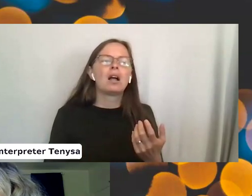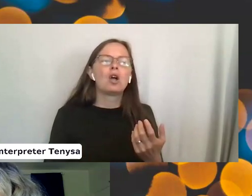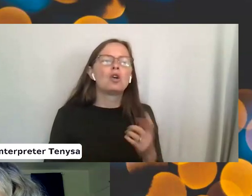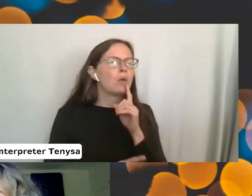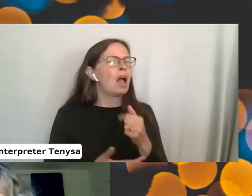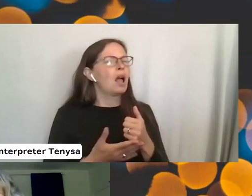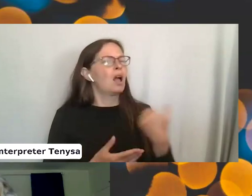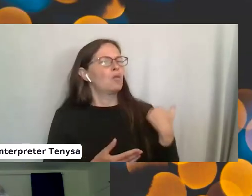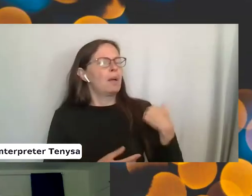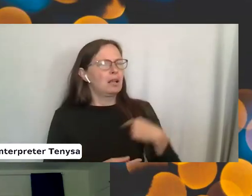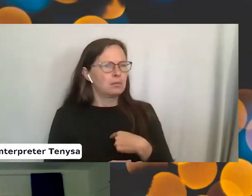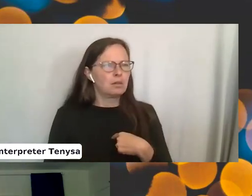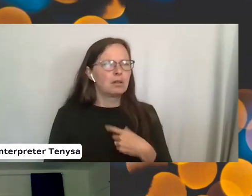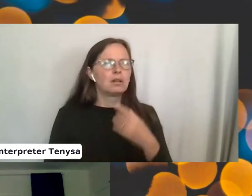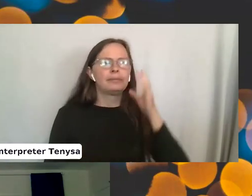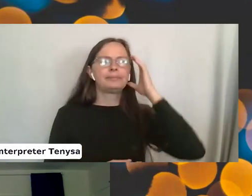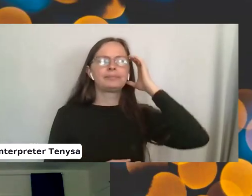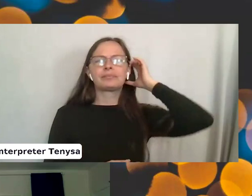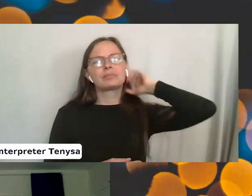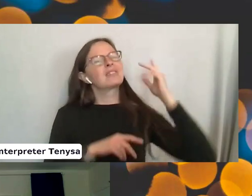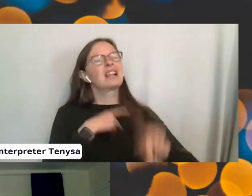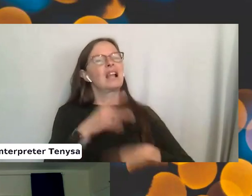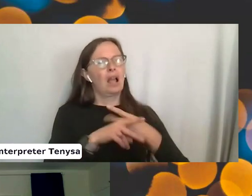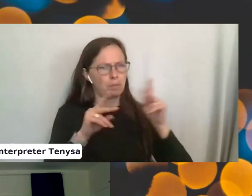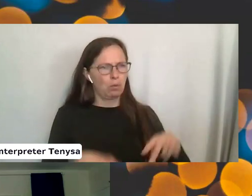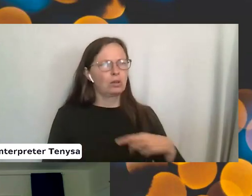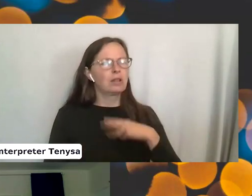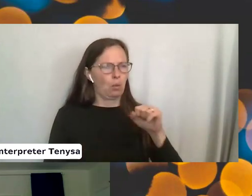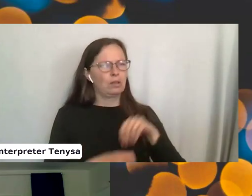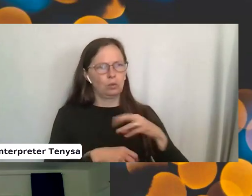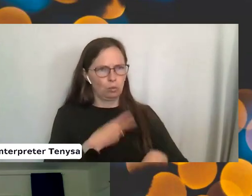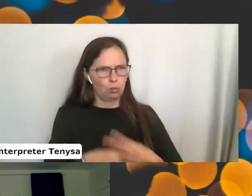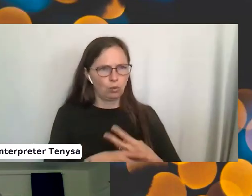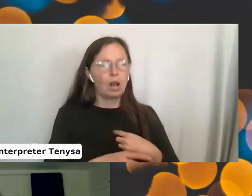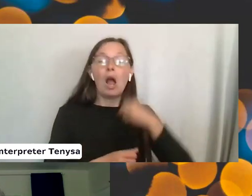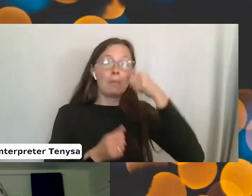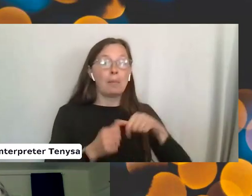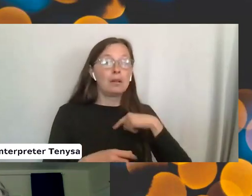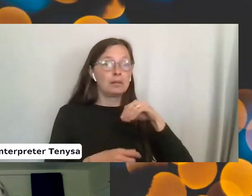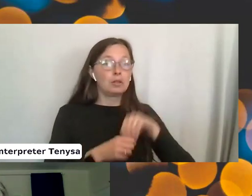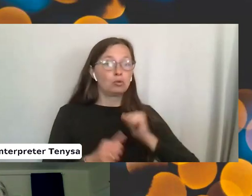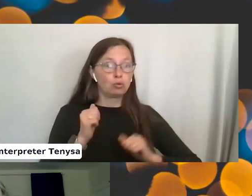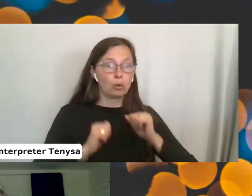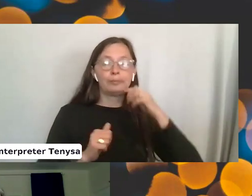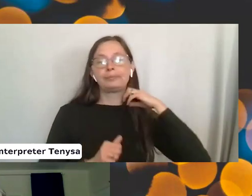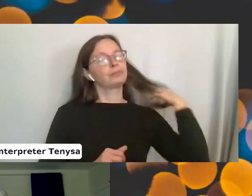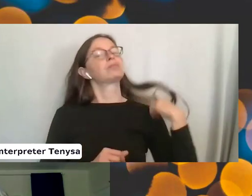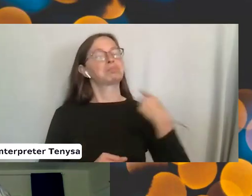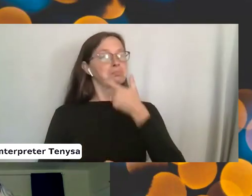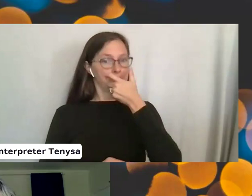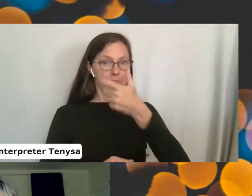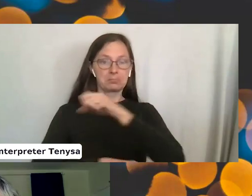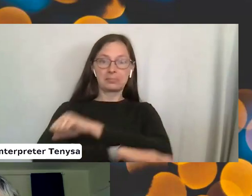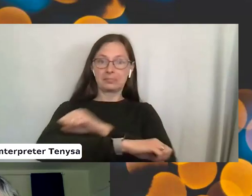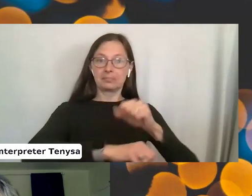I used to move through the world and how I don't anymore. I remember being at a show, going to a play and